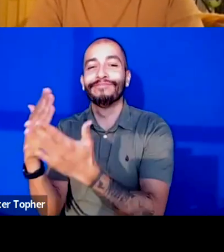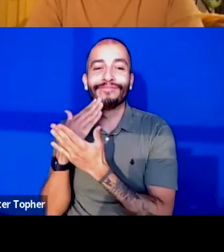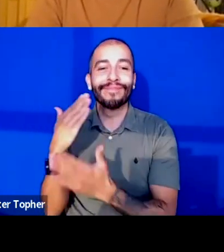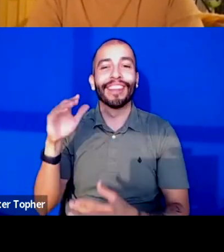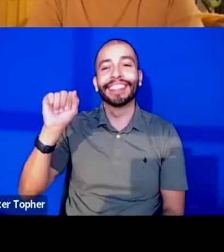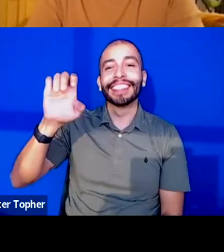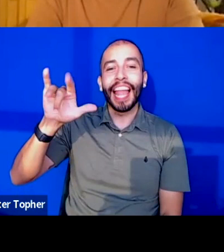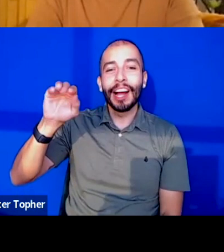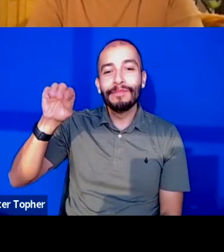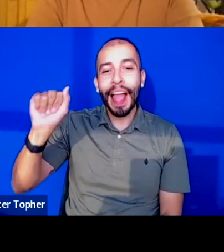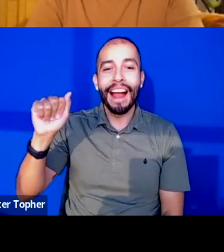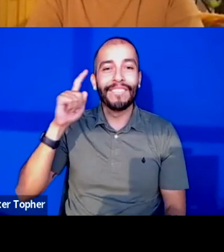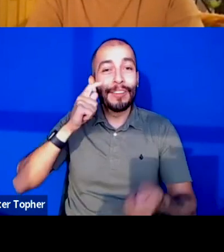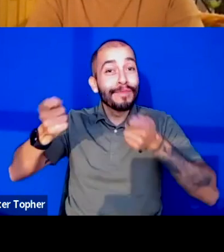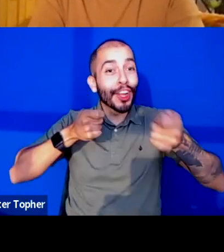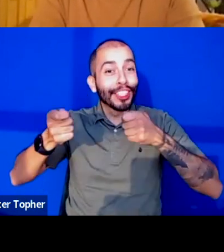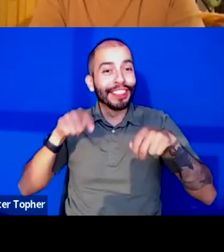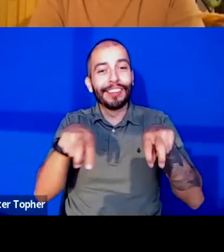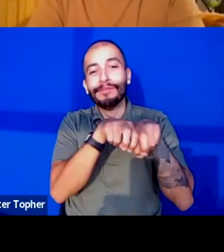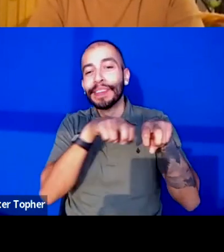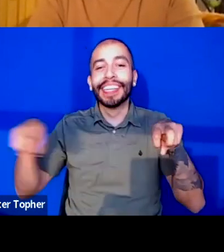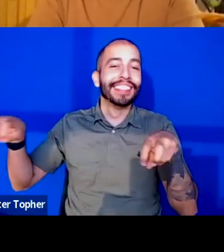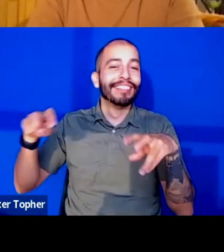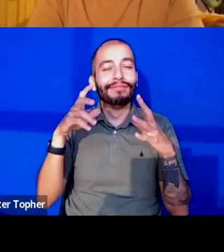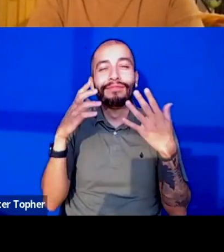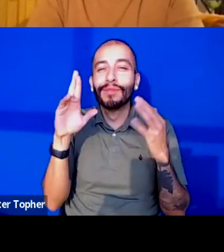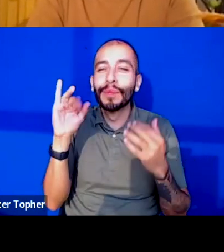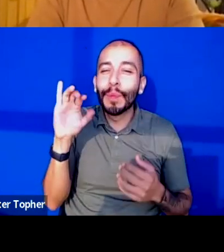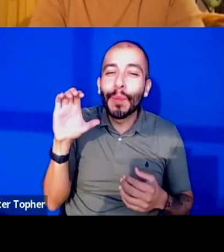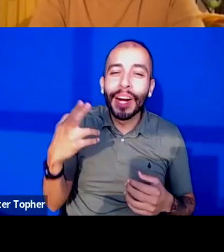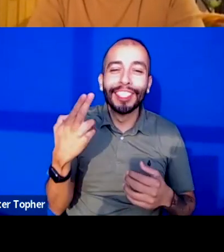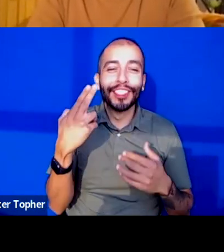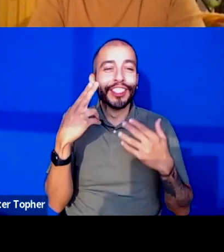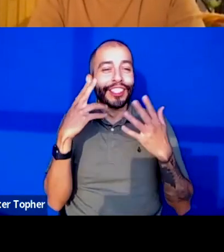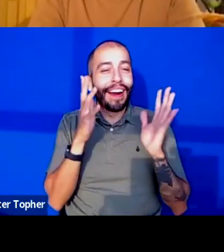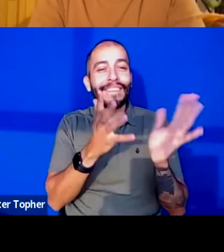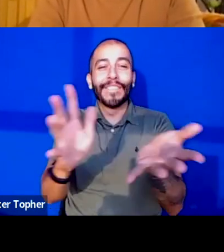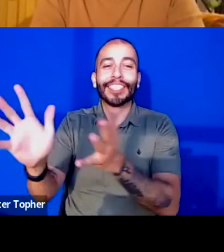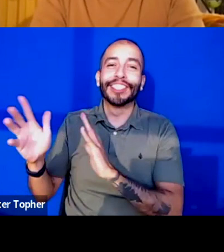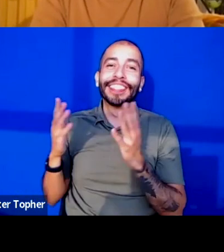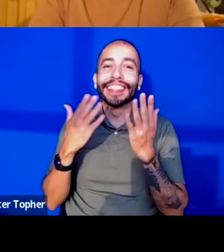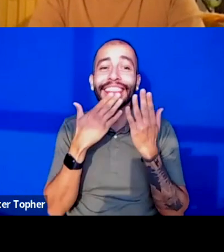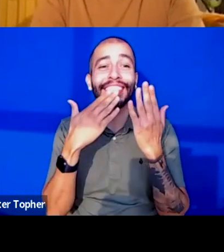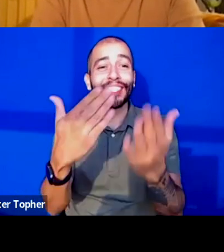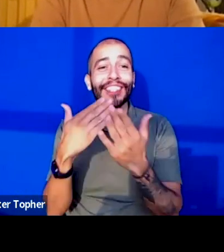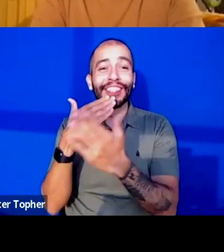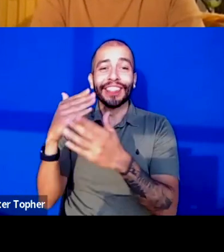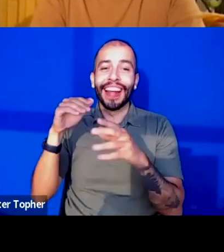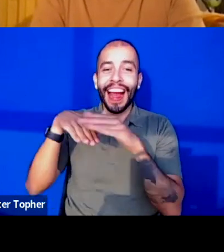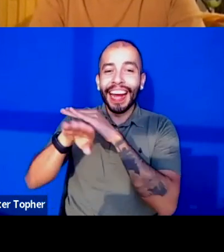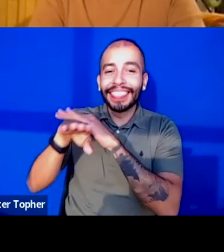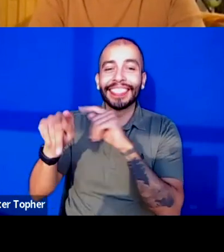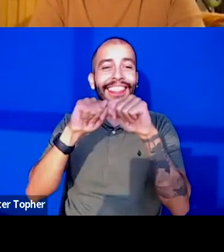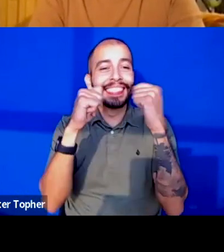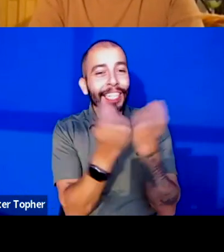these conversations. Our access team, we had an incredible team of ASL interpreters and our captioners, and